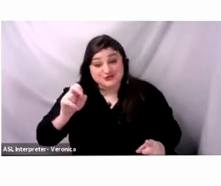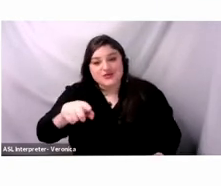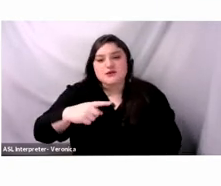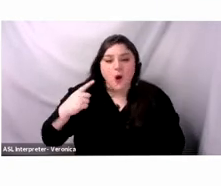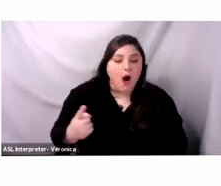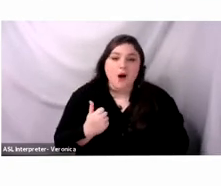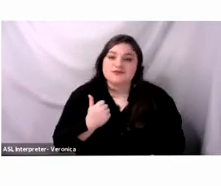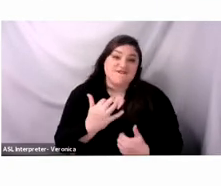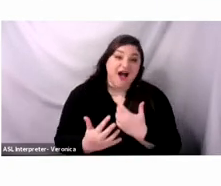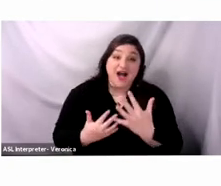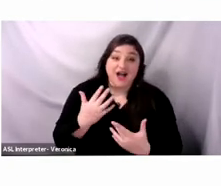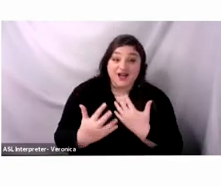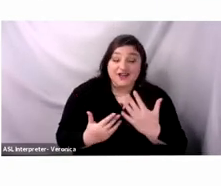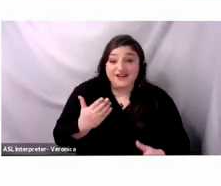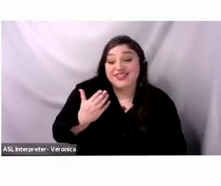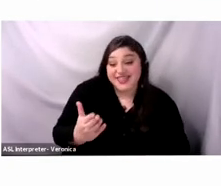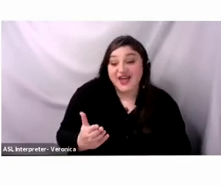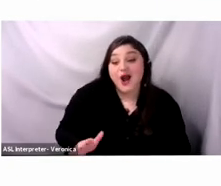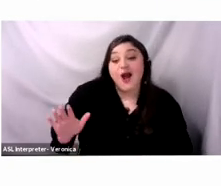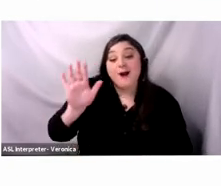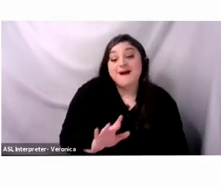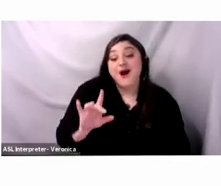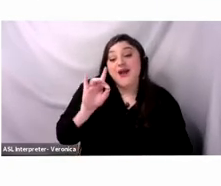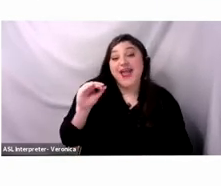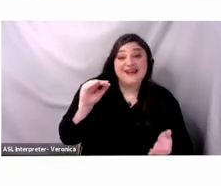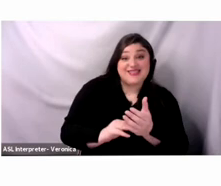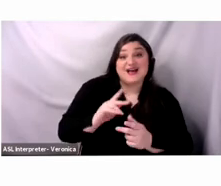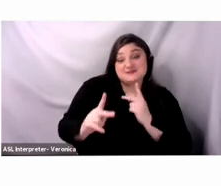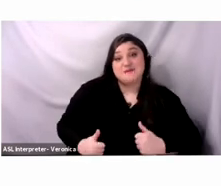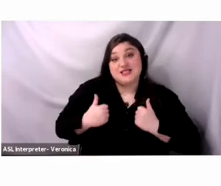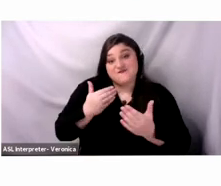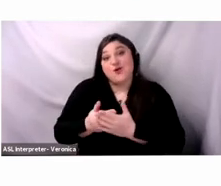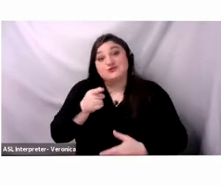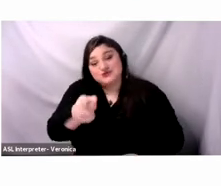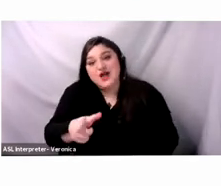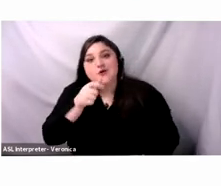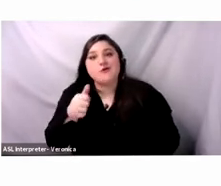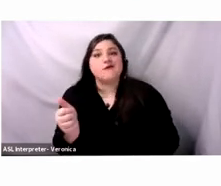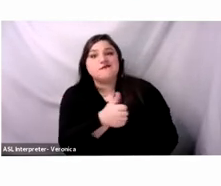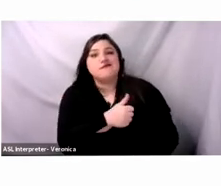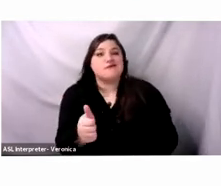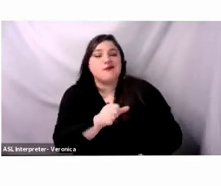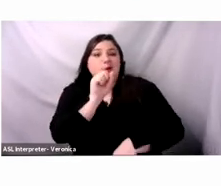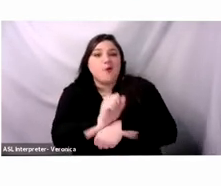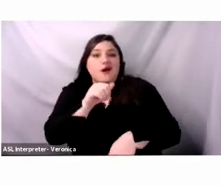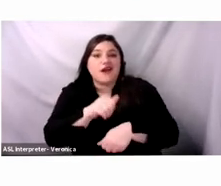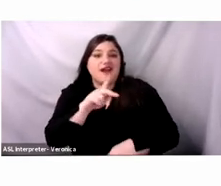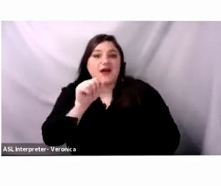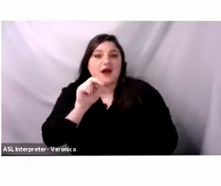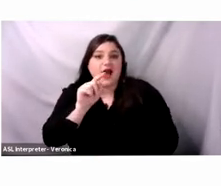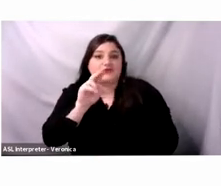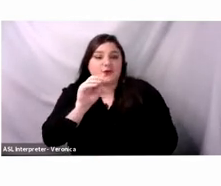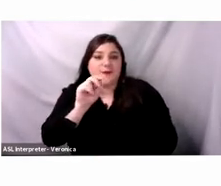Fatima, where roughly 80,000 people live, some of them working in Compromonto. This waste is in people's backyards, where children